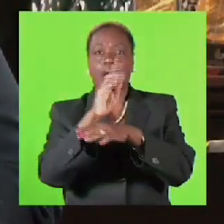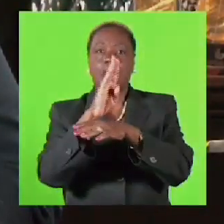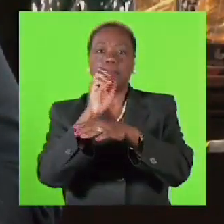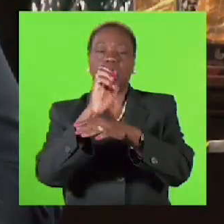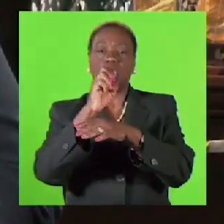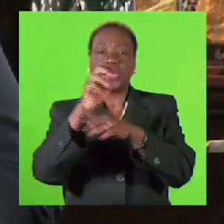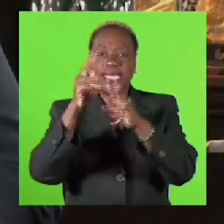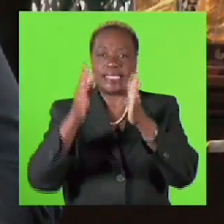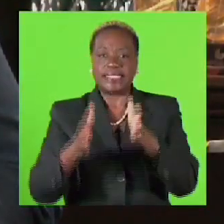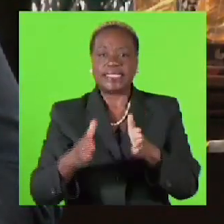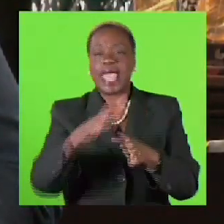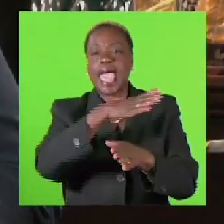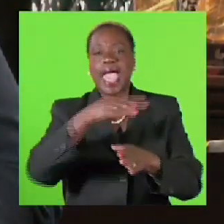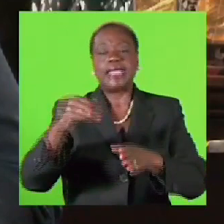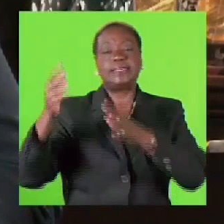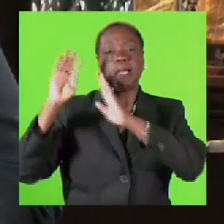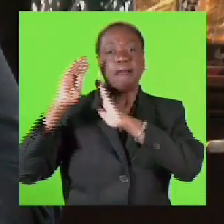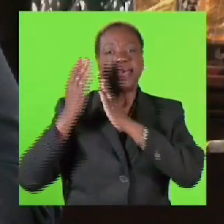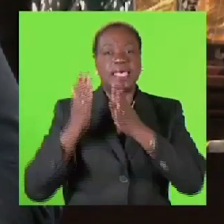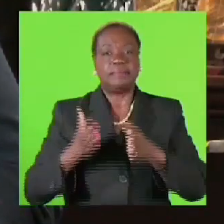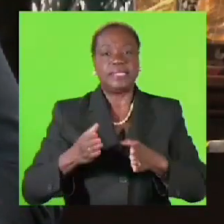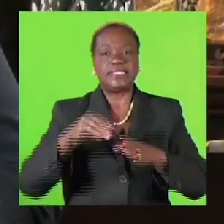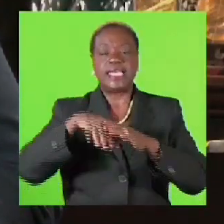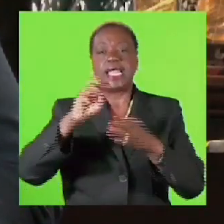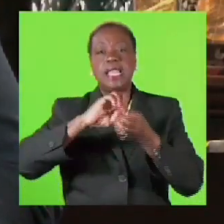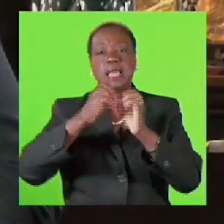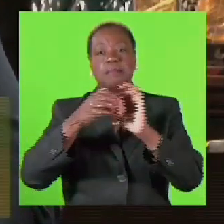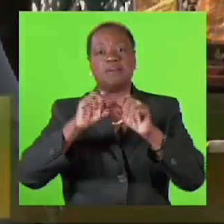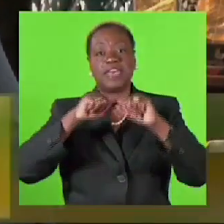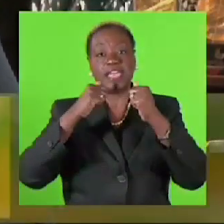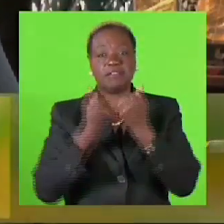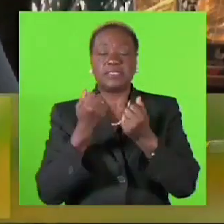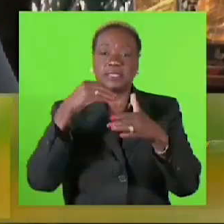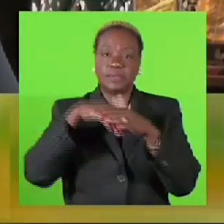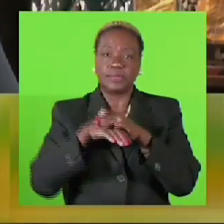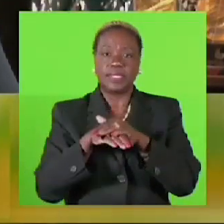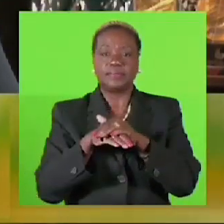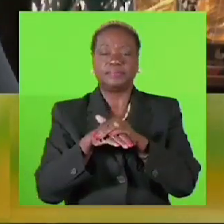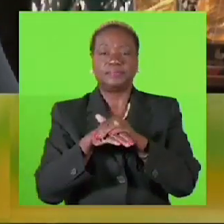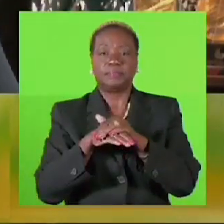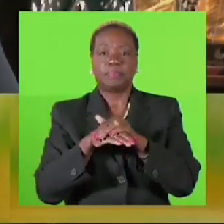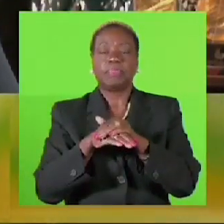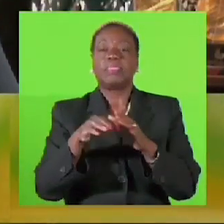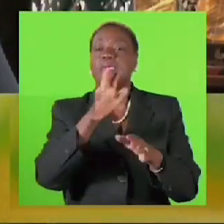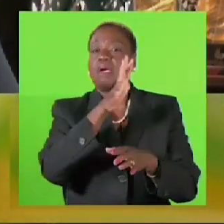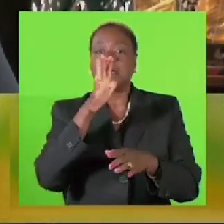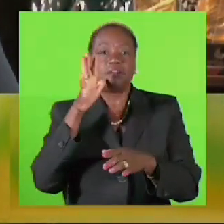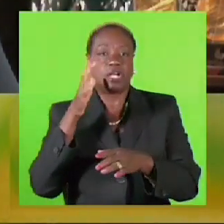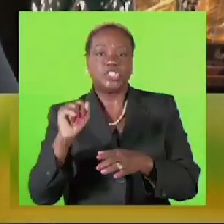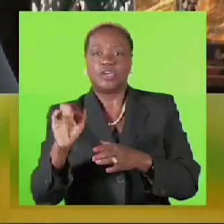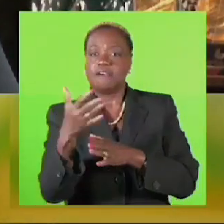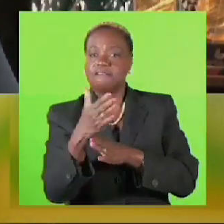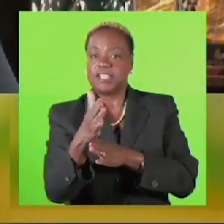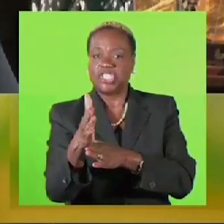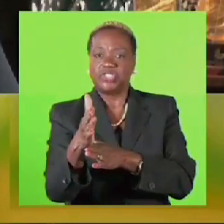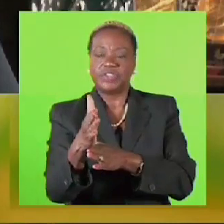including agriculture, fisheries, heritage tourism, and many other